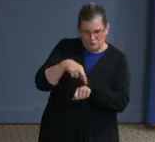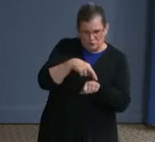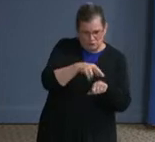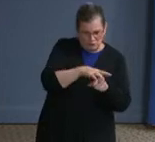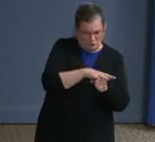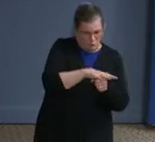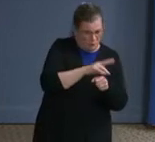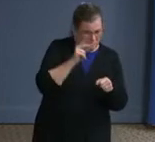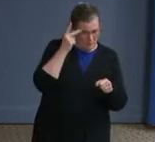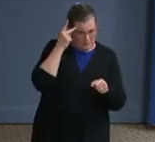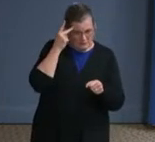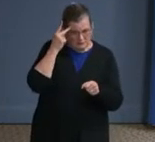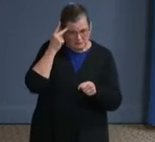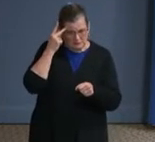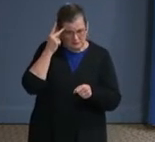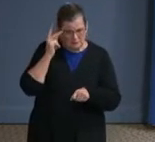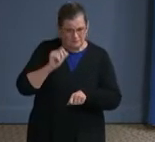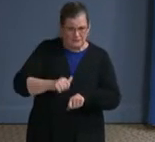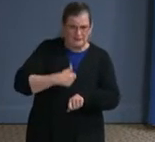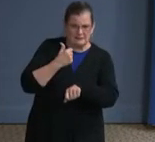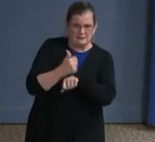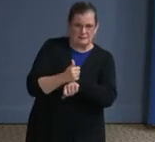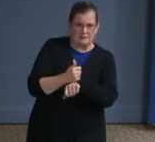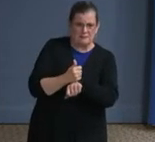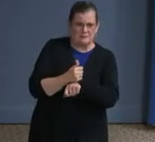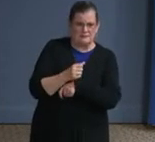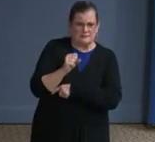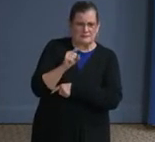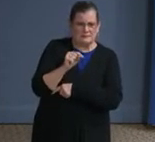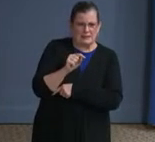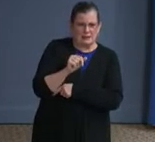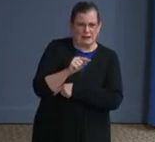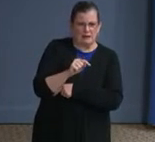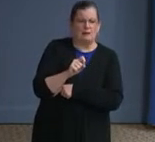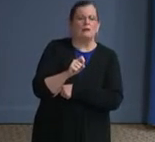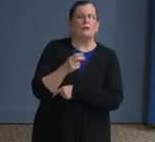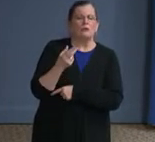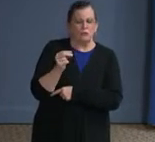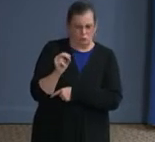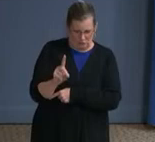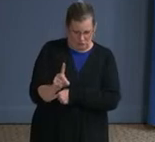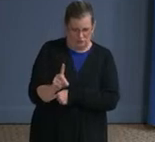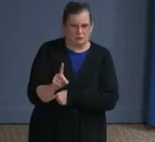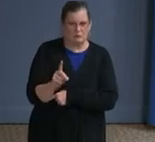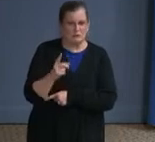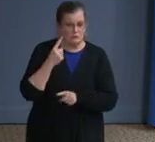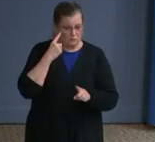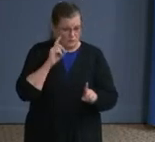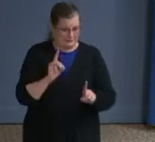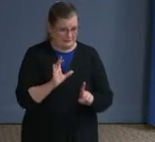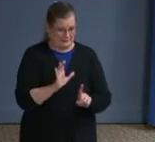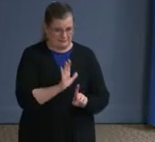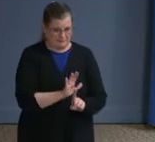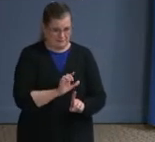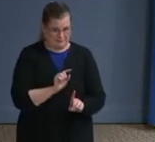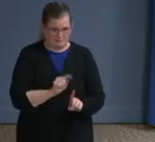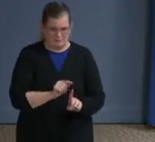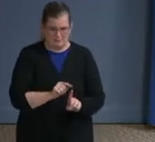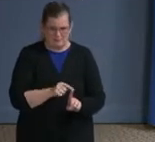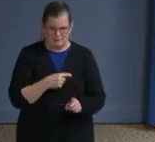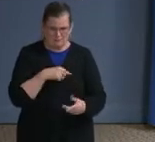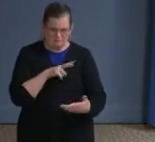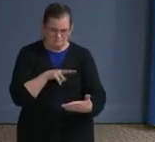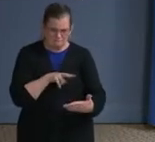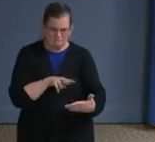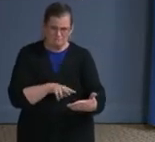in the Post yesterday. One, I get to see the Post today, and this column co-authored